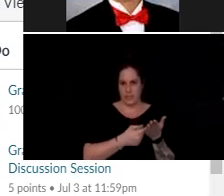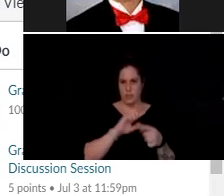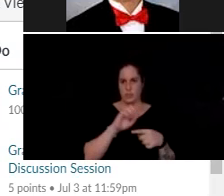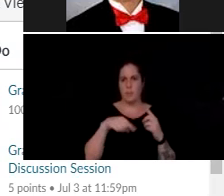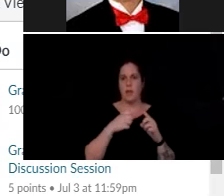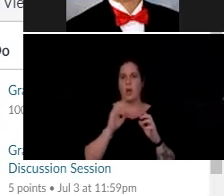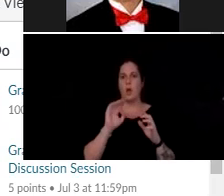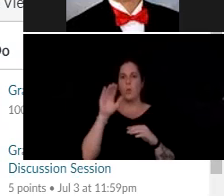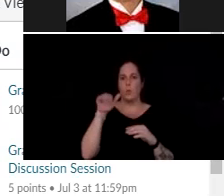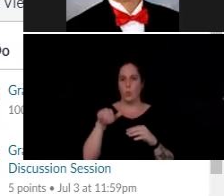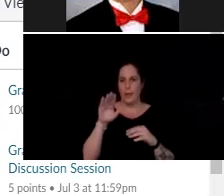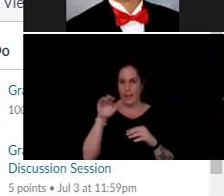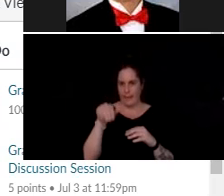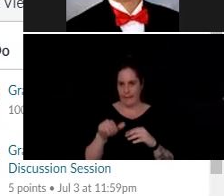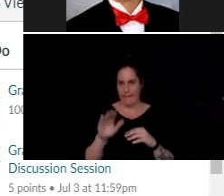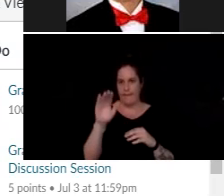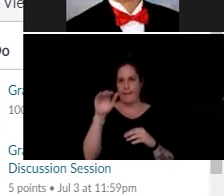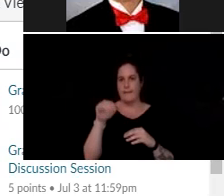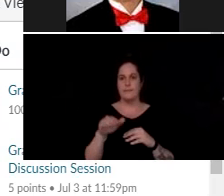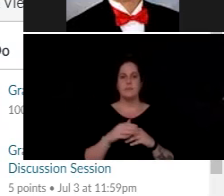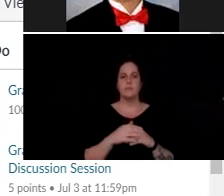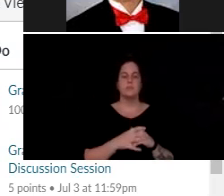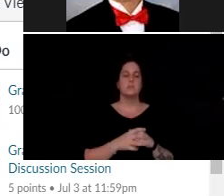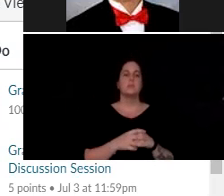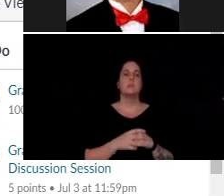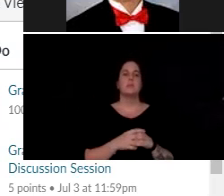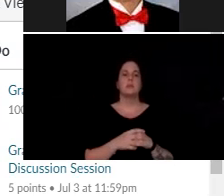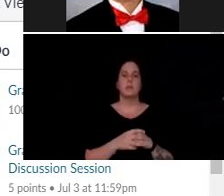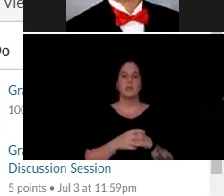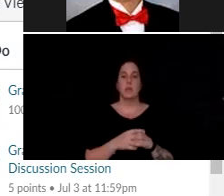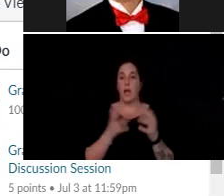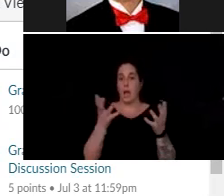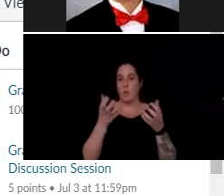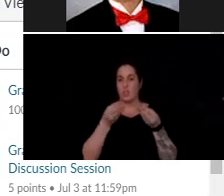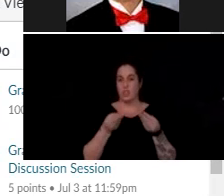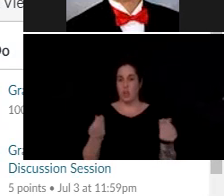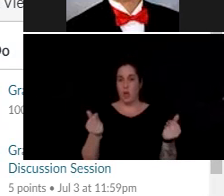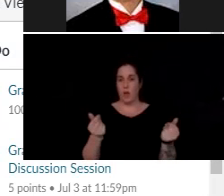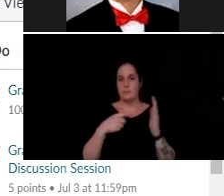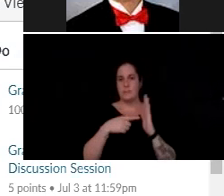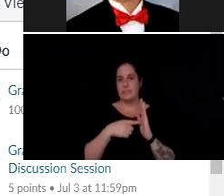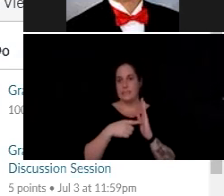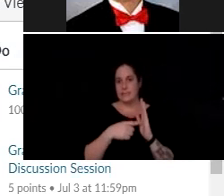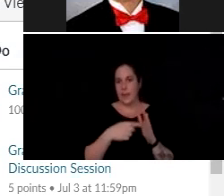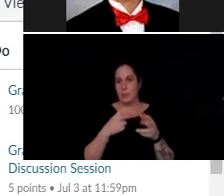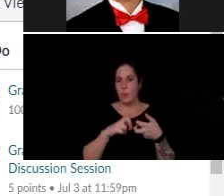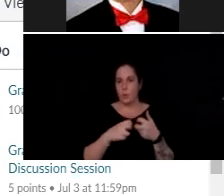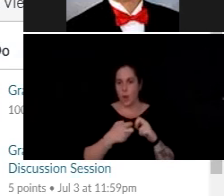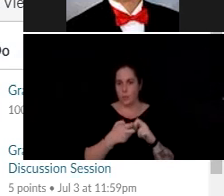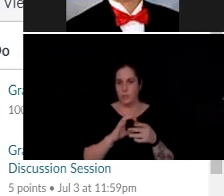on Monday. So I want to solve some sample problems regarding